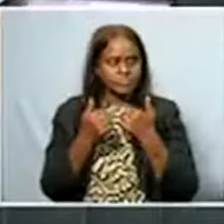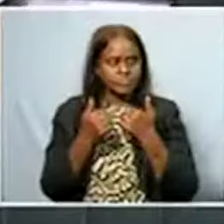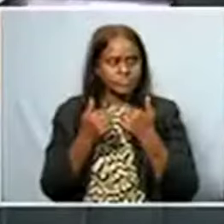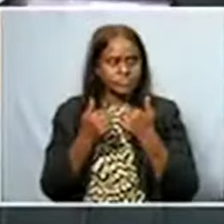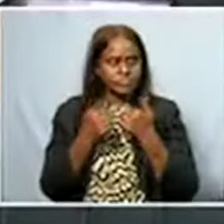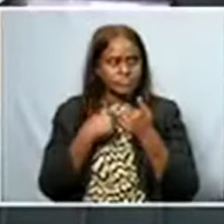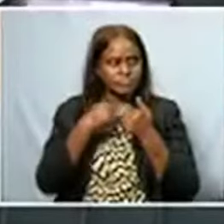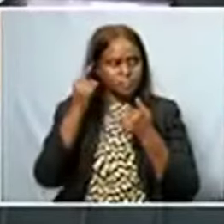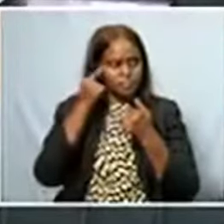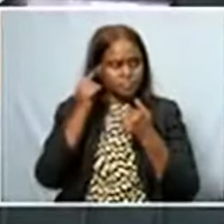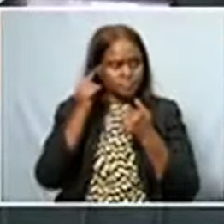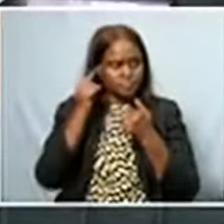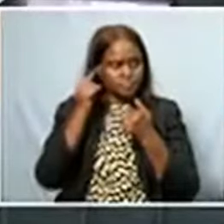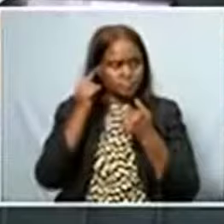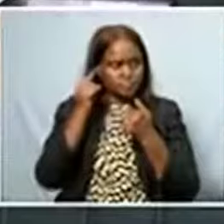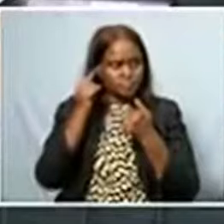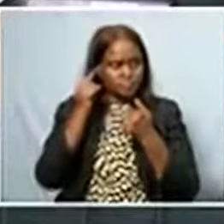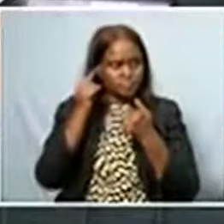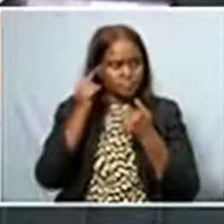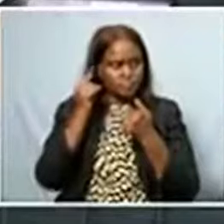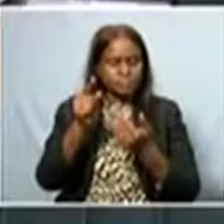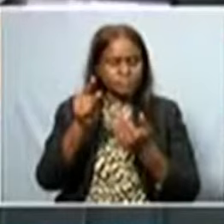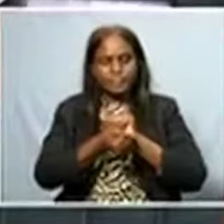beg that the budget